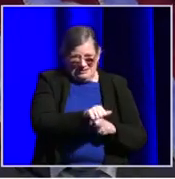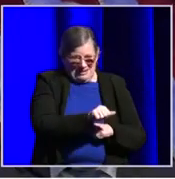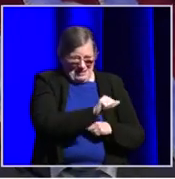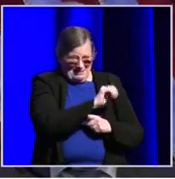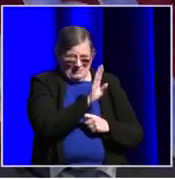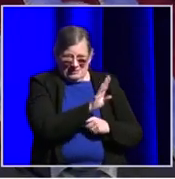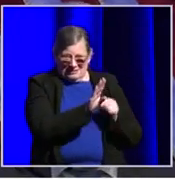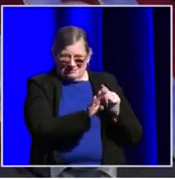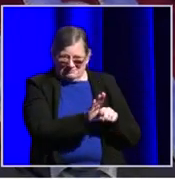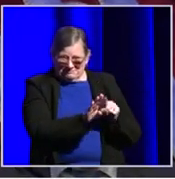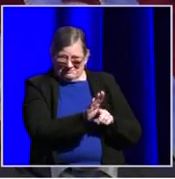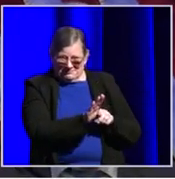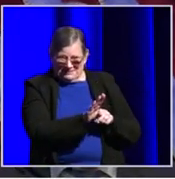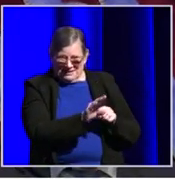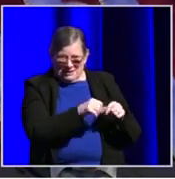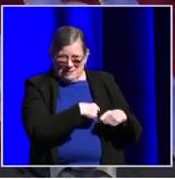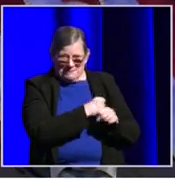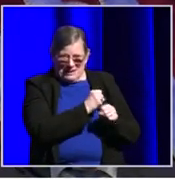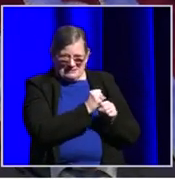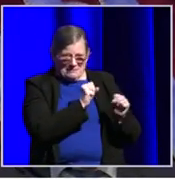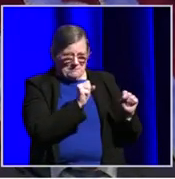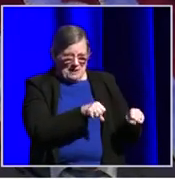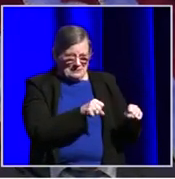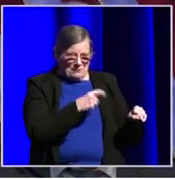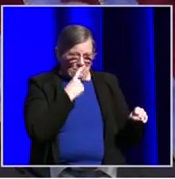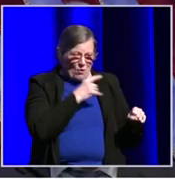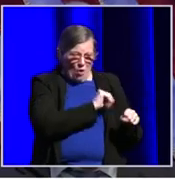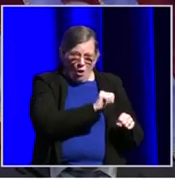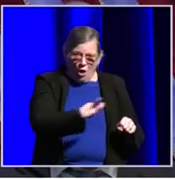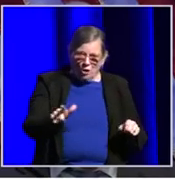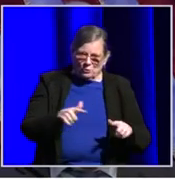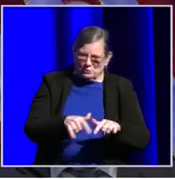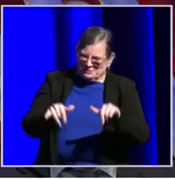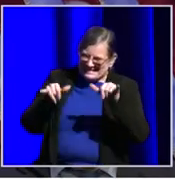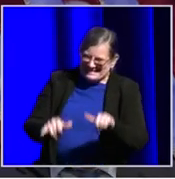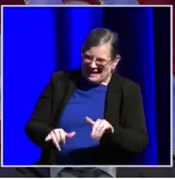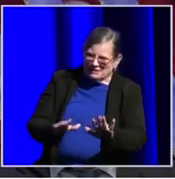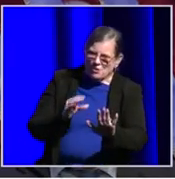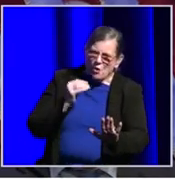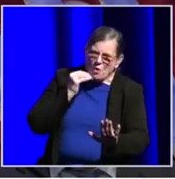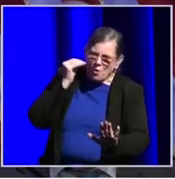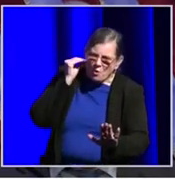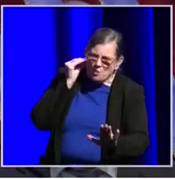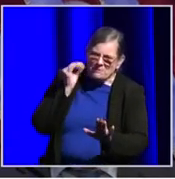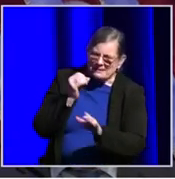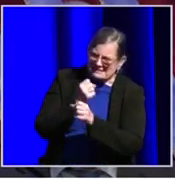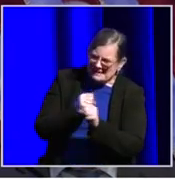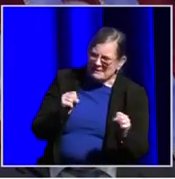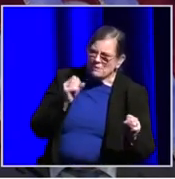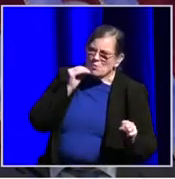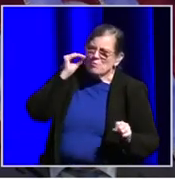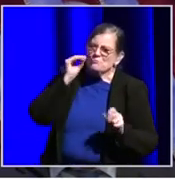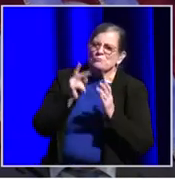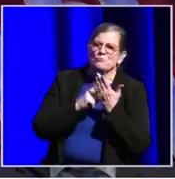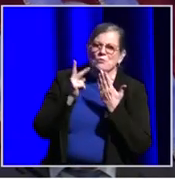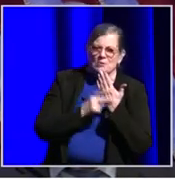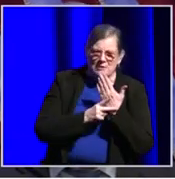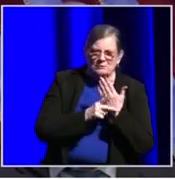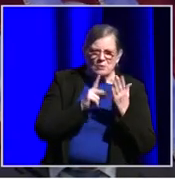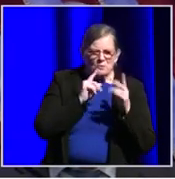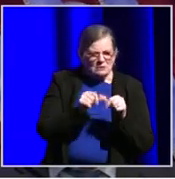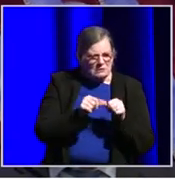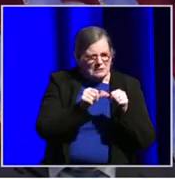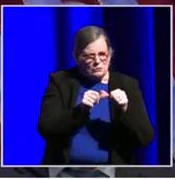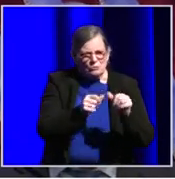it possible for you to stay in your homes with the Safe at Home program. But we must commit to grow the middle in